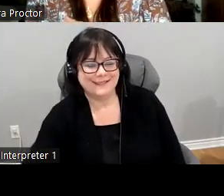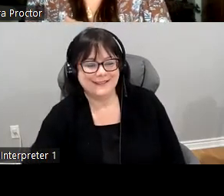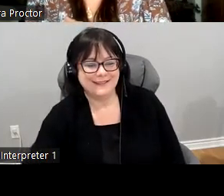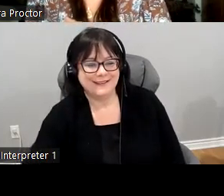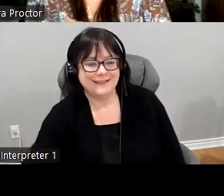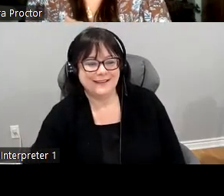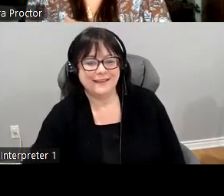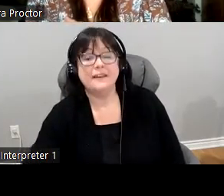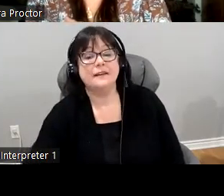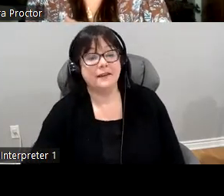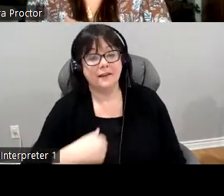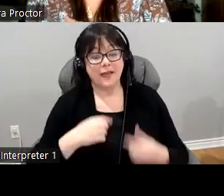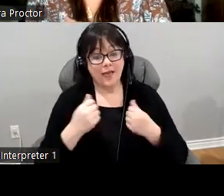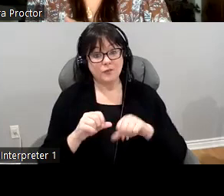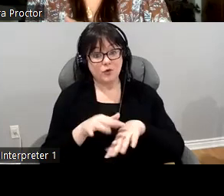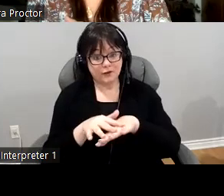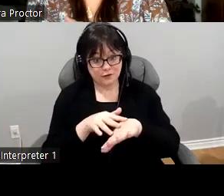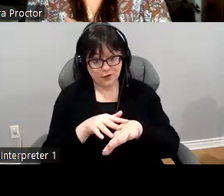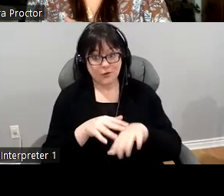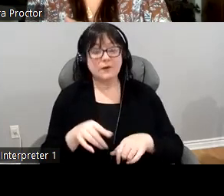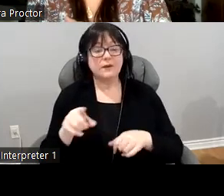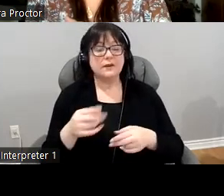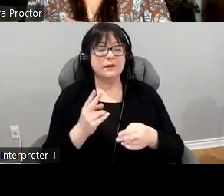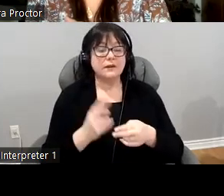So this is the interview for decisional abilities for